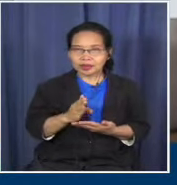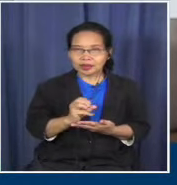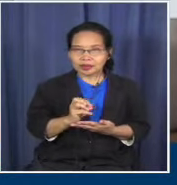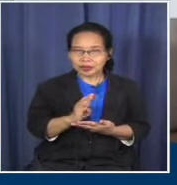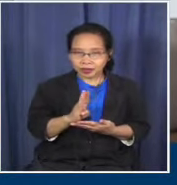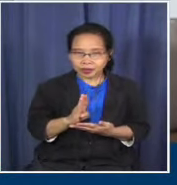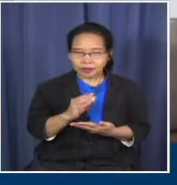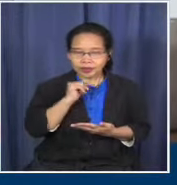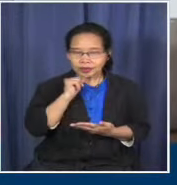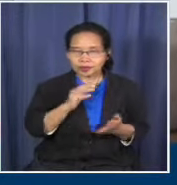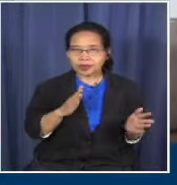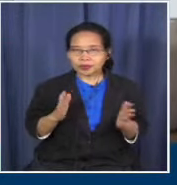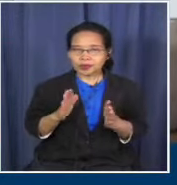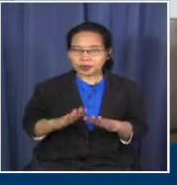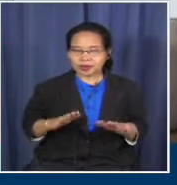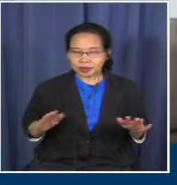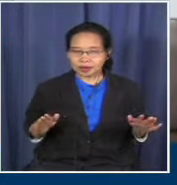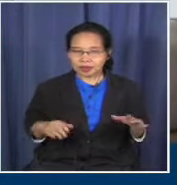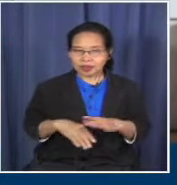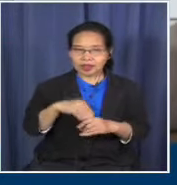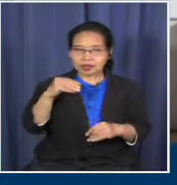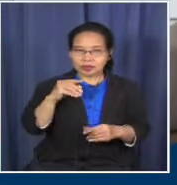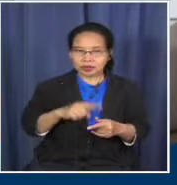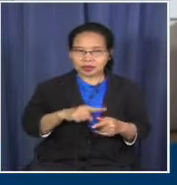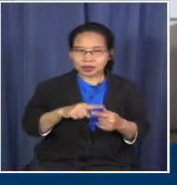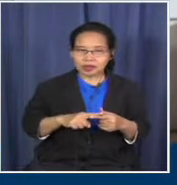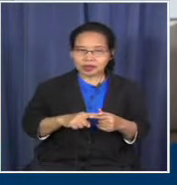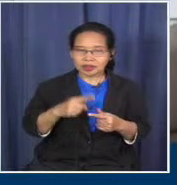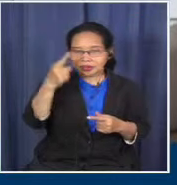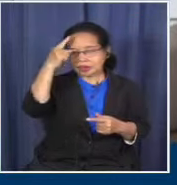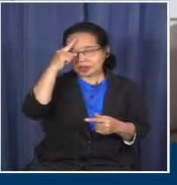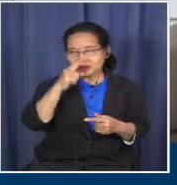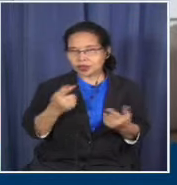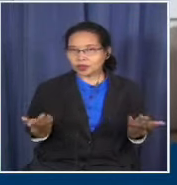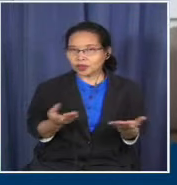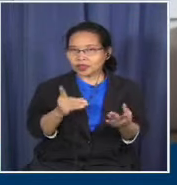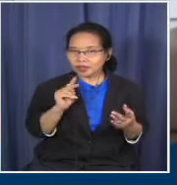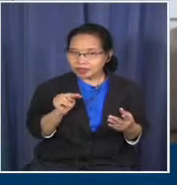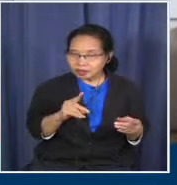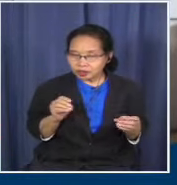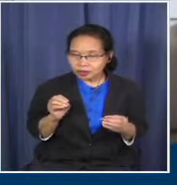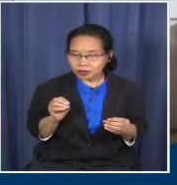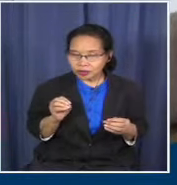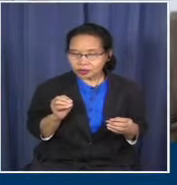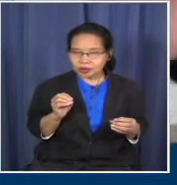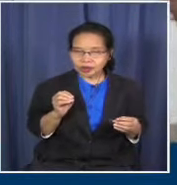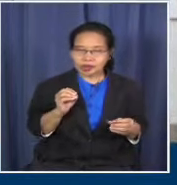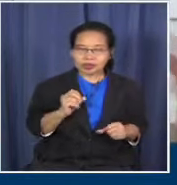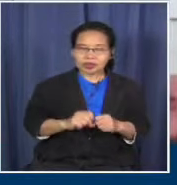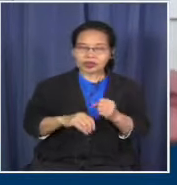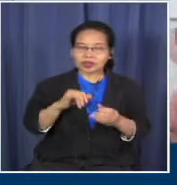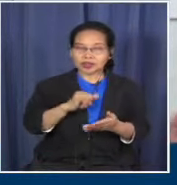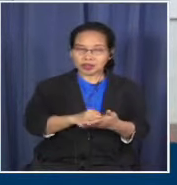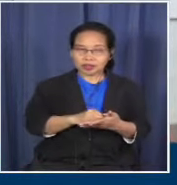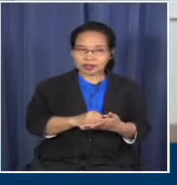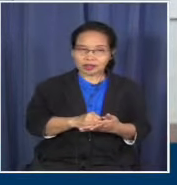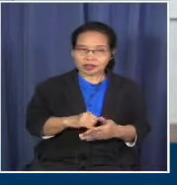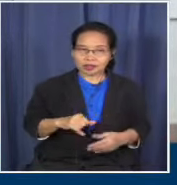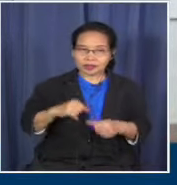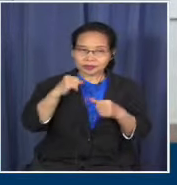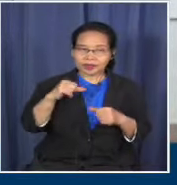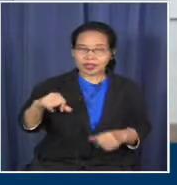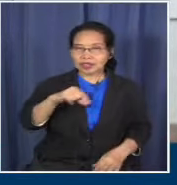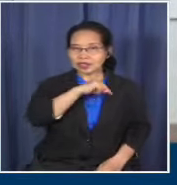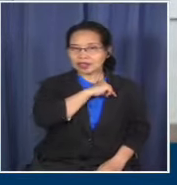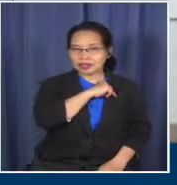crib. Don't prepare for your child. When he comes out, that's the only time you're going to think